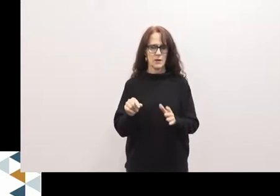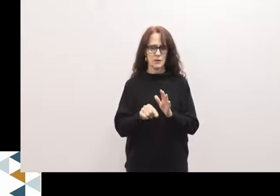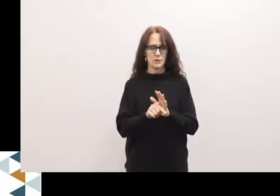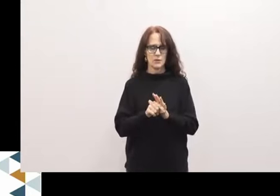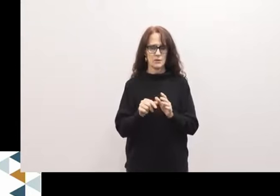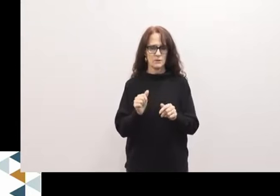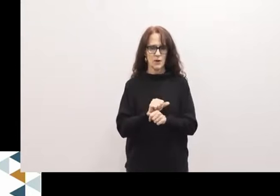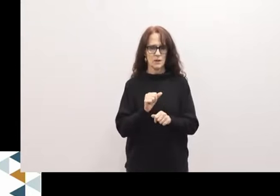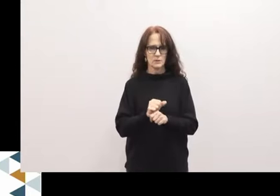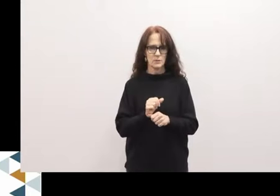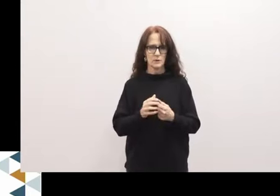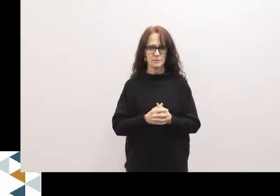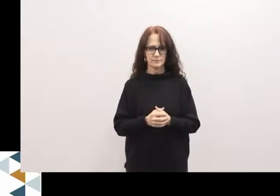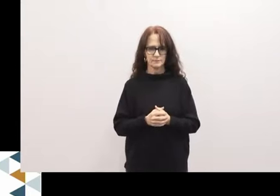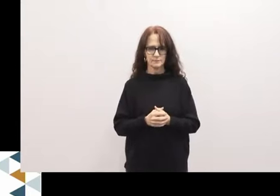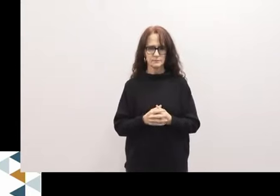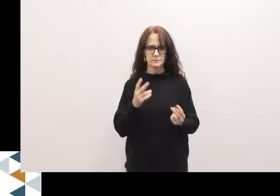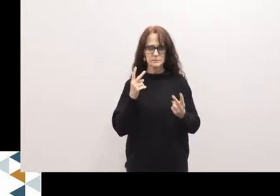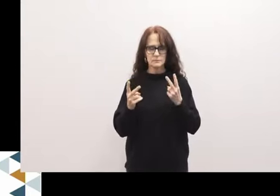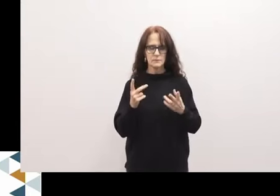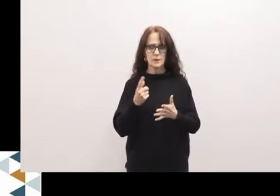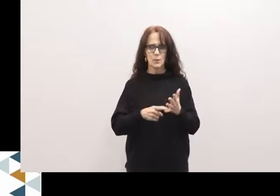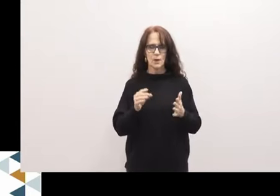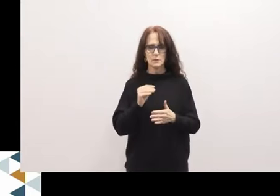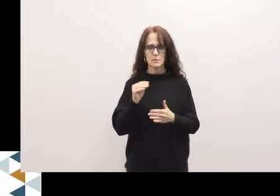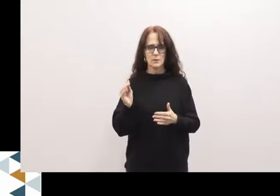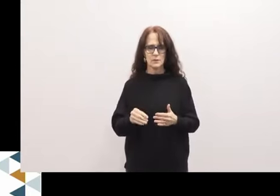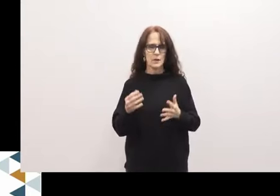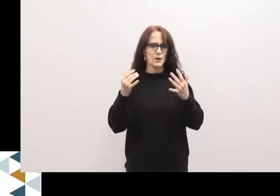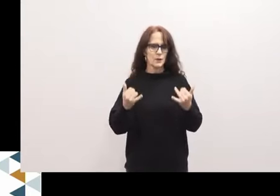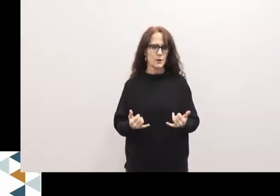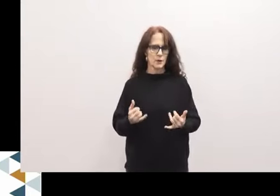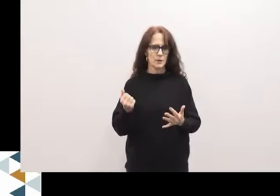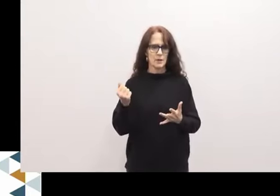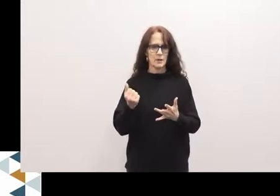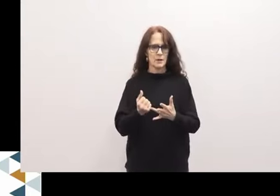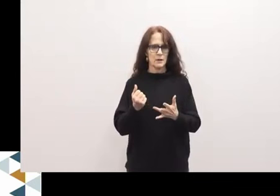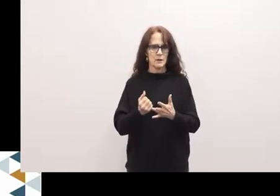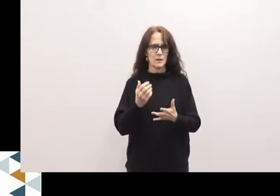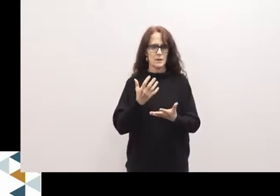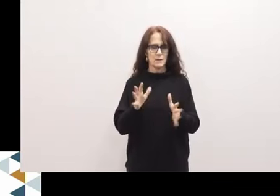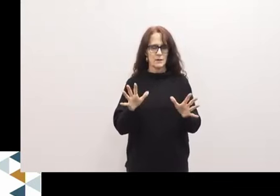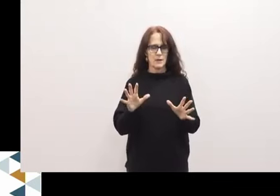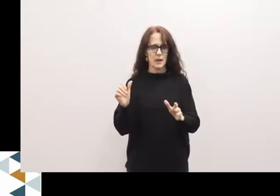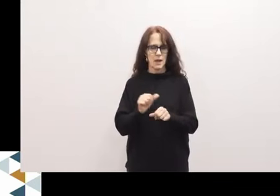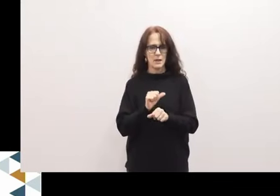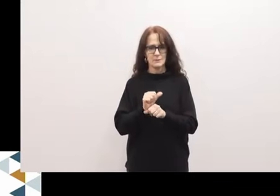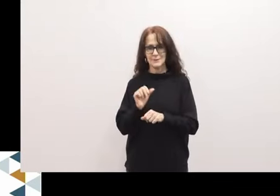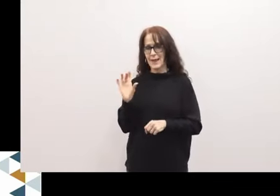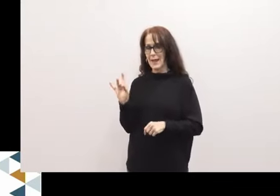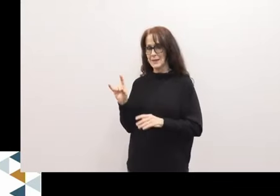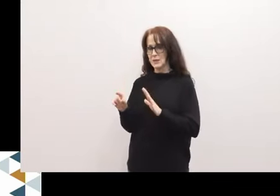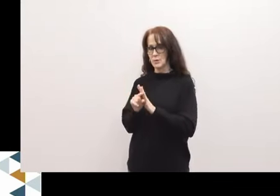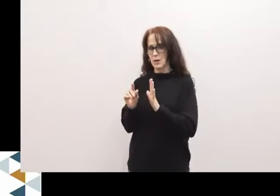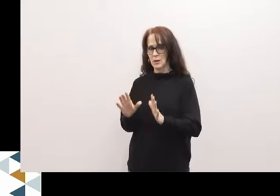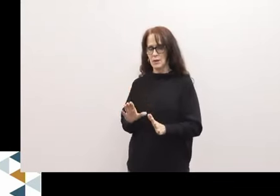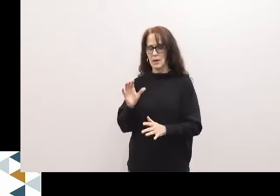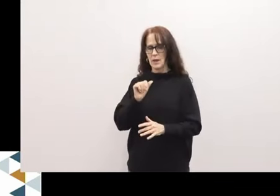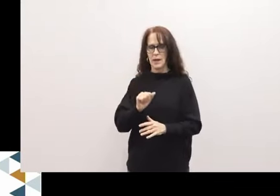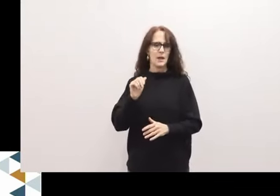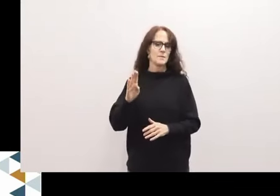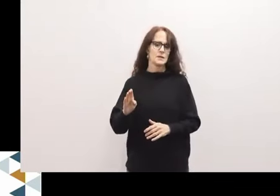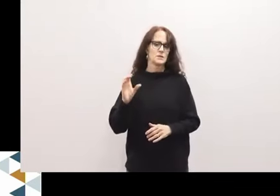to algebra. So we're gonna look at what percentage of current ninth graders completed algebra as eighth graders with an